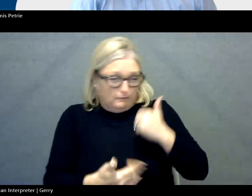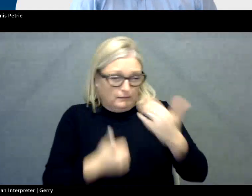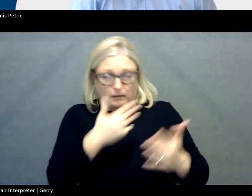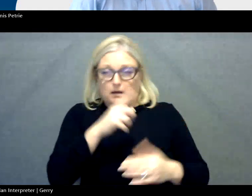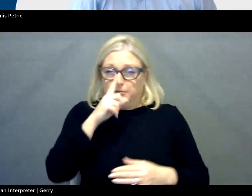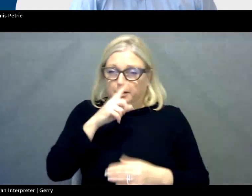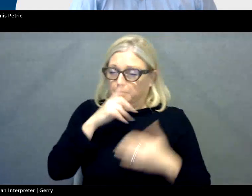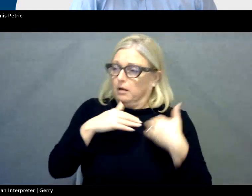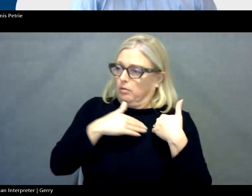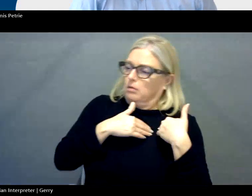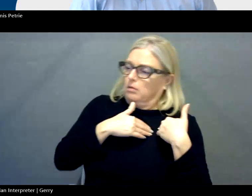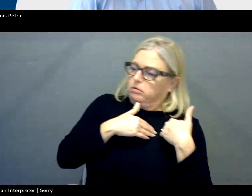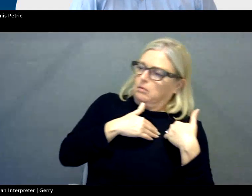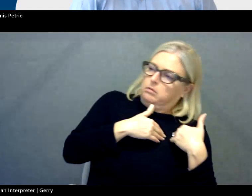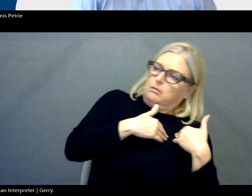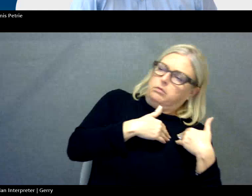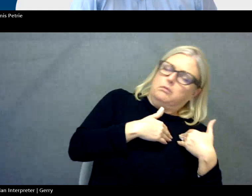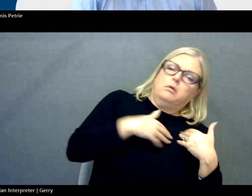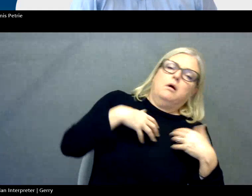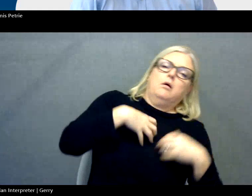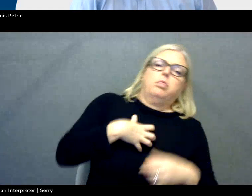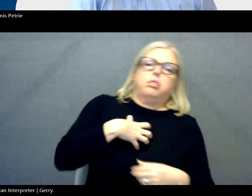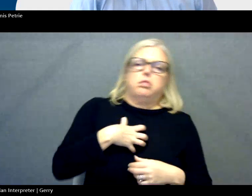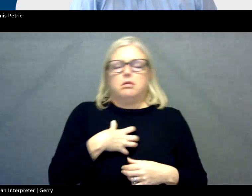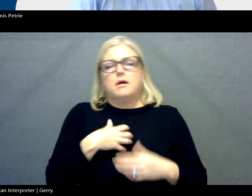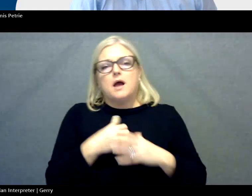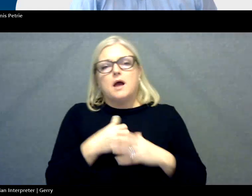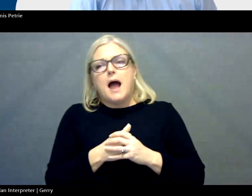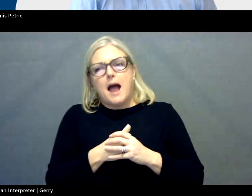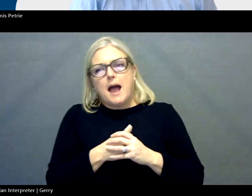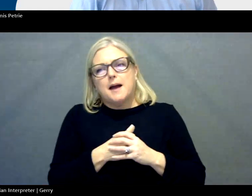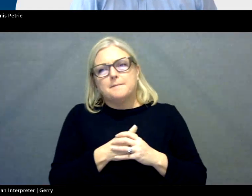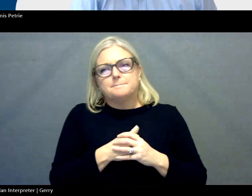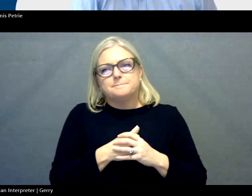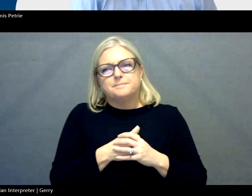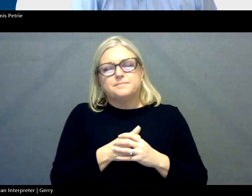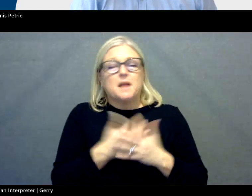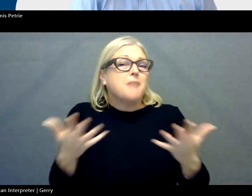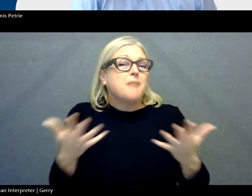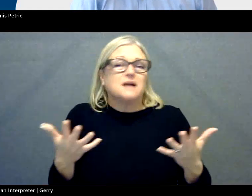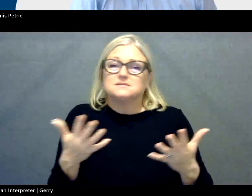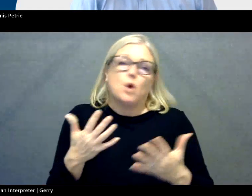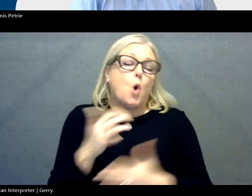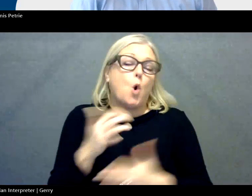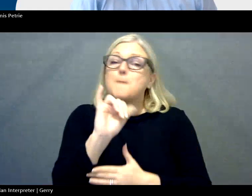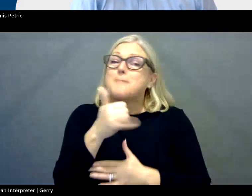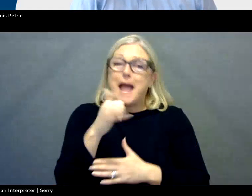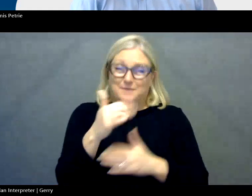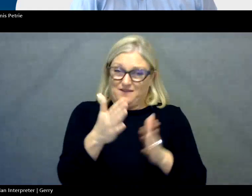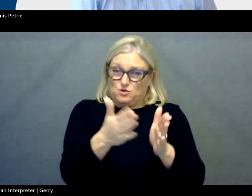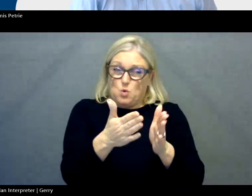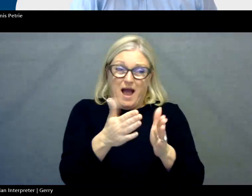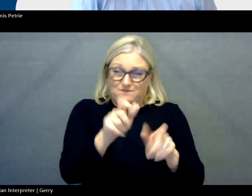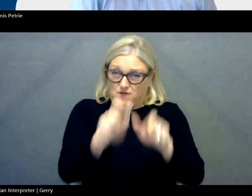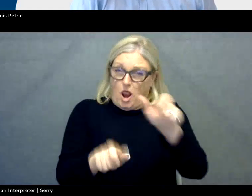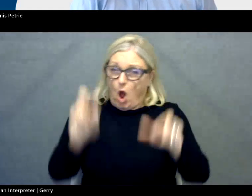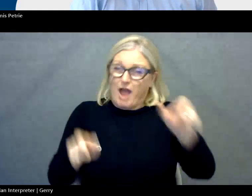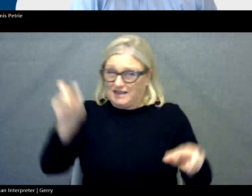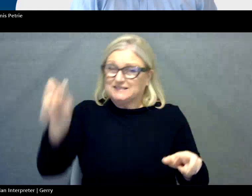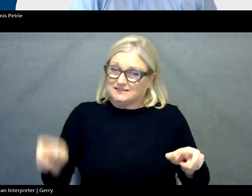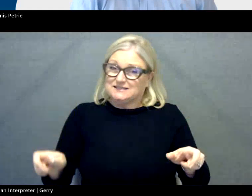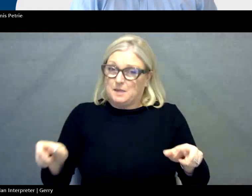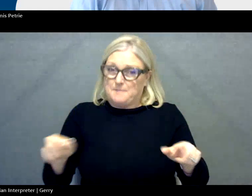period of time. But across a group of people, I think measuring every 3 to 6 months, it may well be you'll manage to wash out some